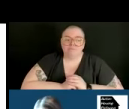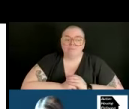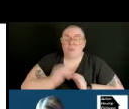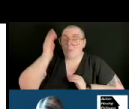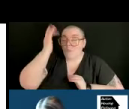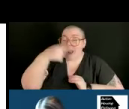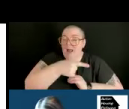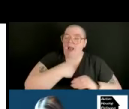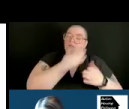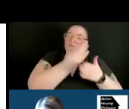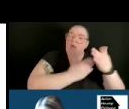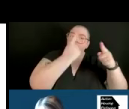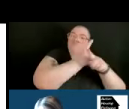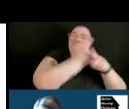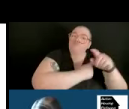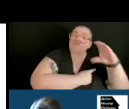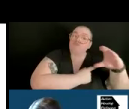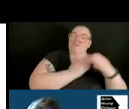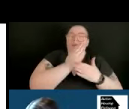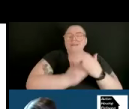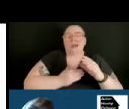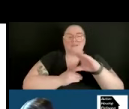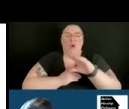Generally because they received tax credits.